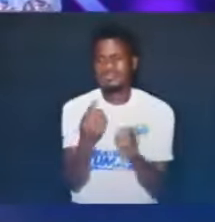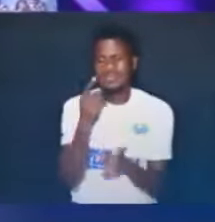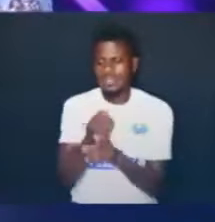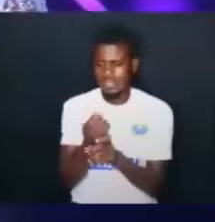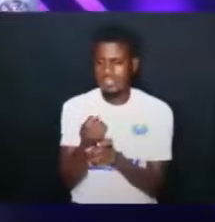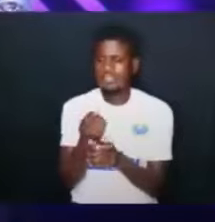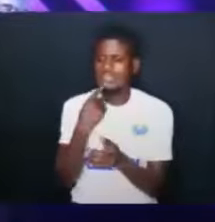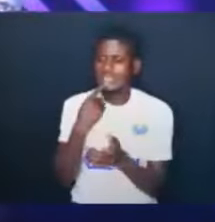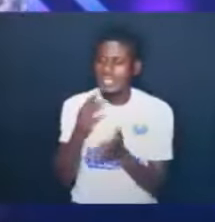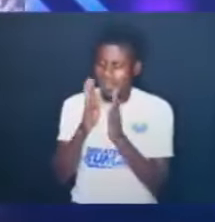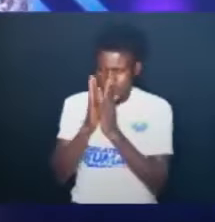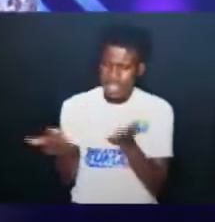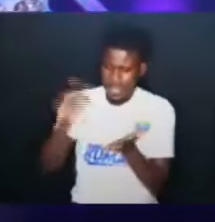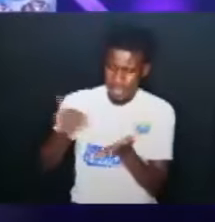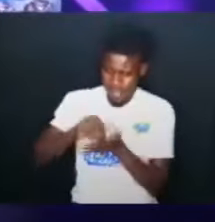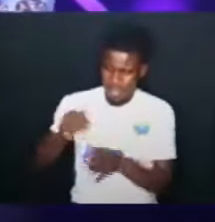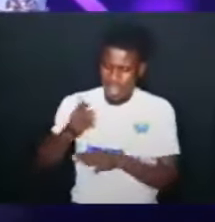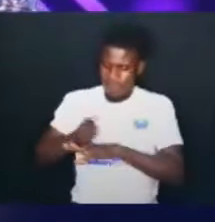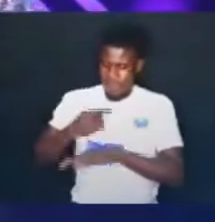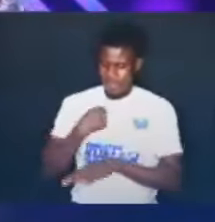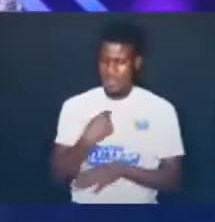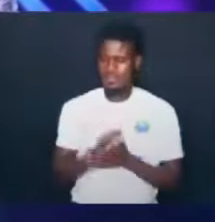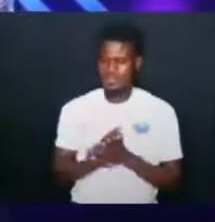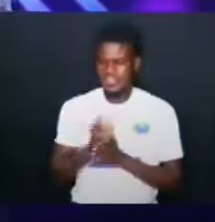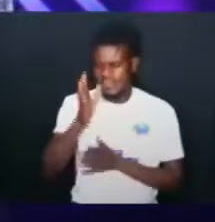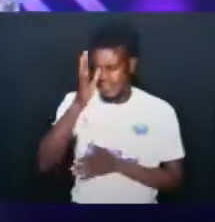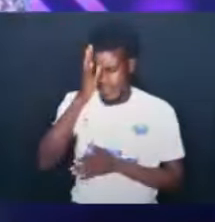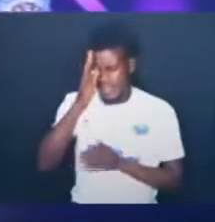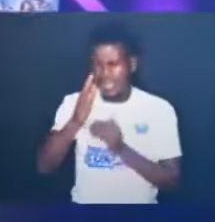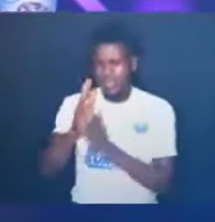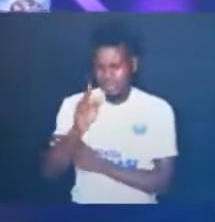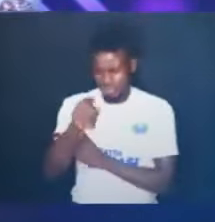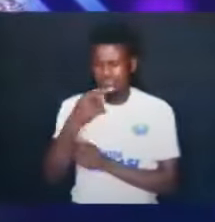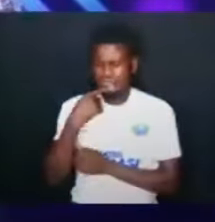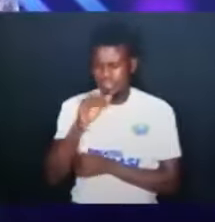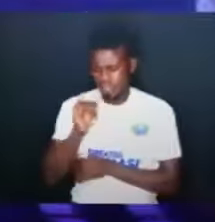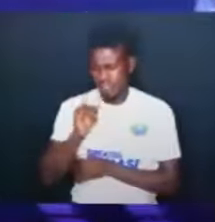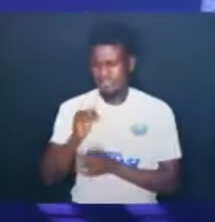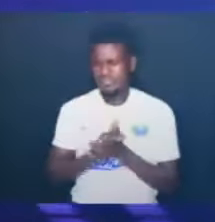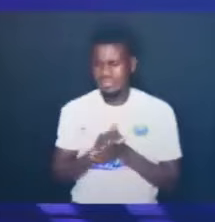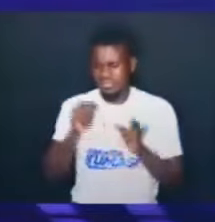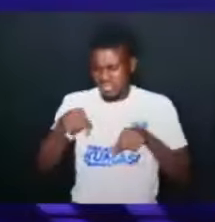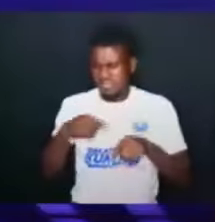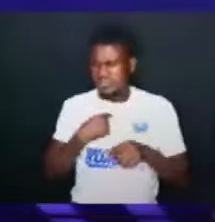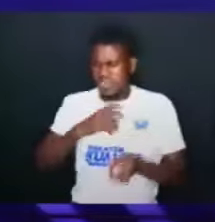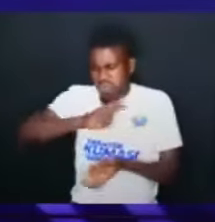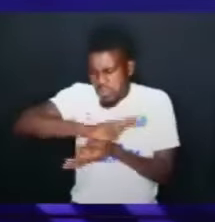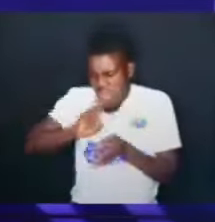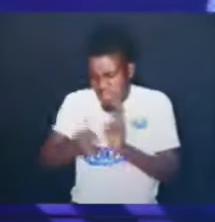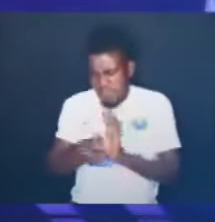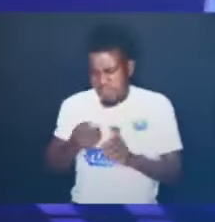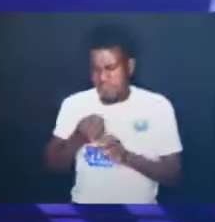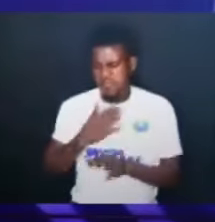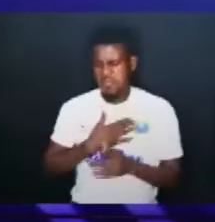this prayer after me. Wo sa mpa ye edi ma chie. Father God, e wuradi mi nyankopon, today I repent of my sins ene me sakra madwe